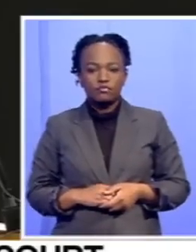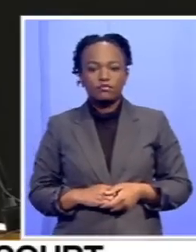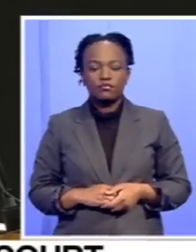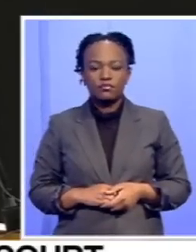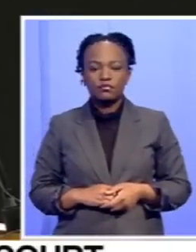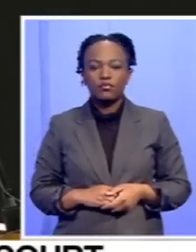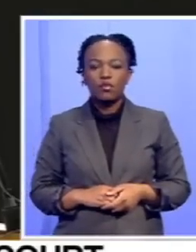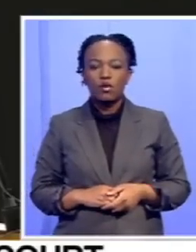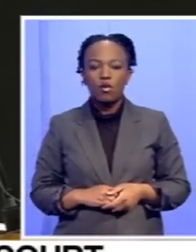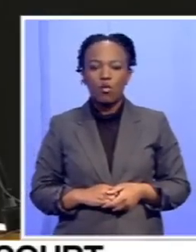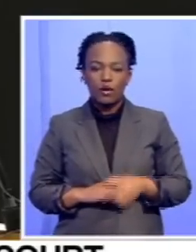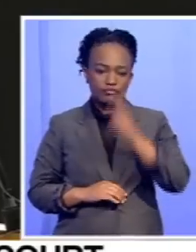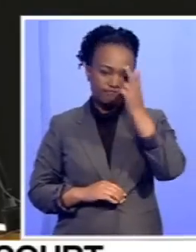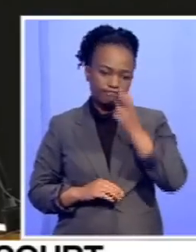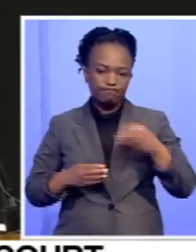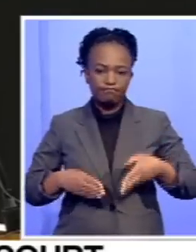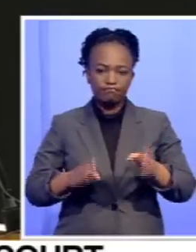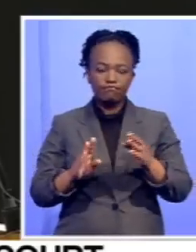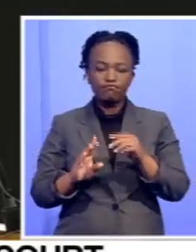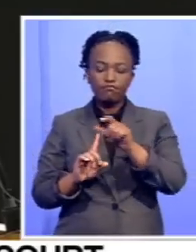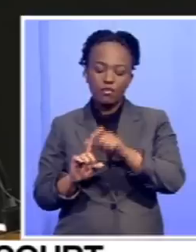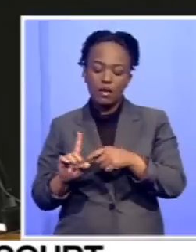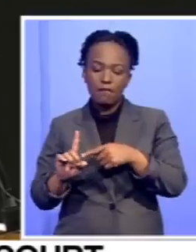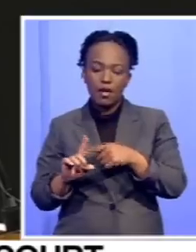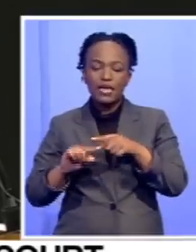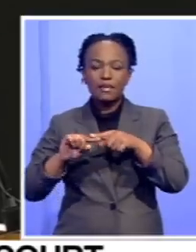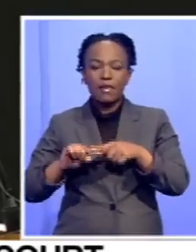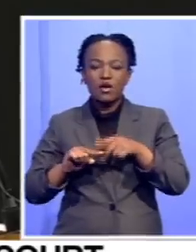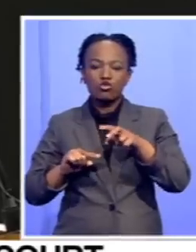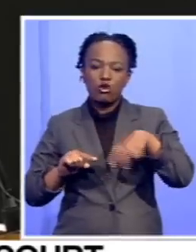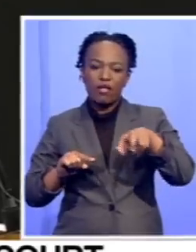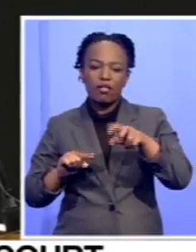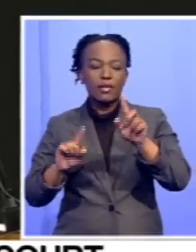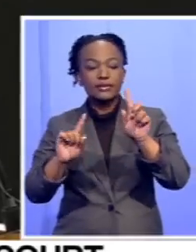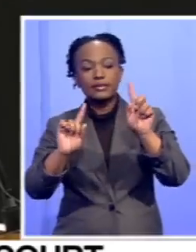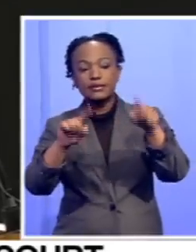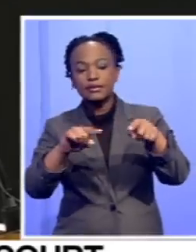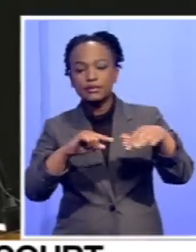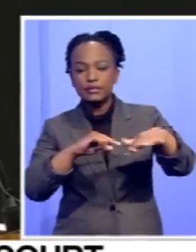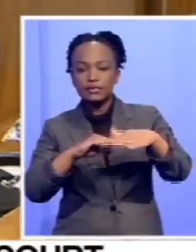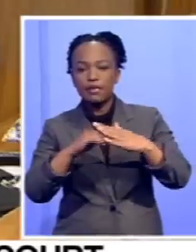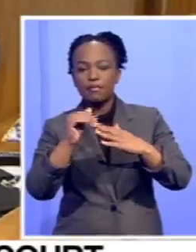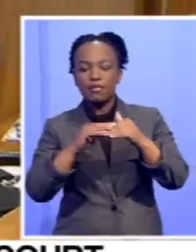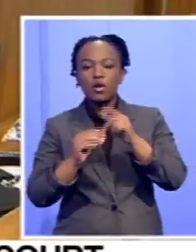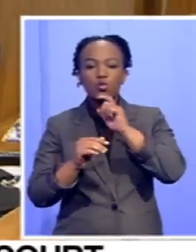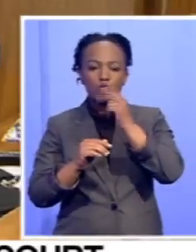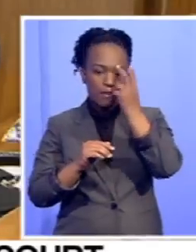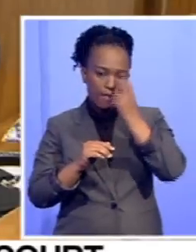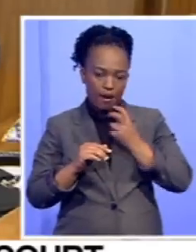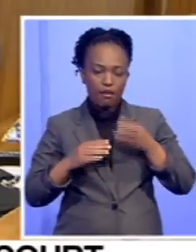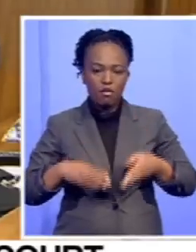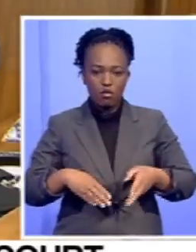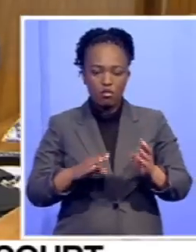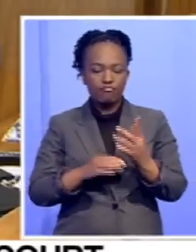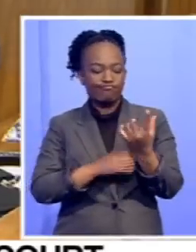road. The success of a business depends upon the traveling public being able to reach a property via the tarred road. Over the years,